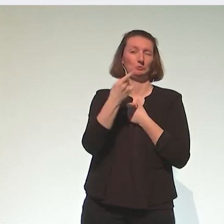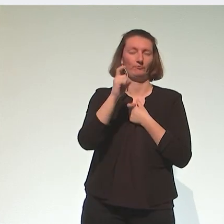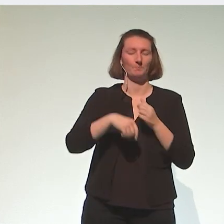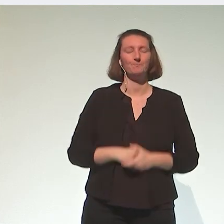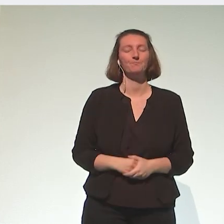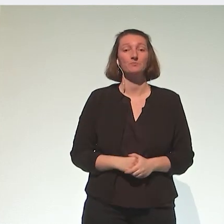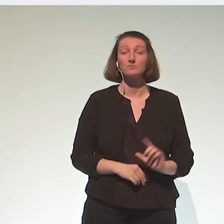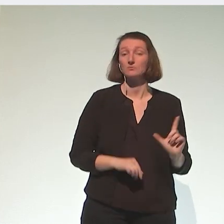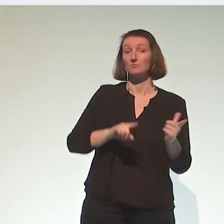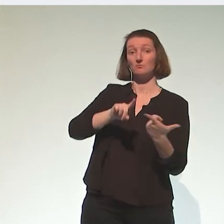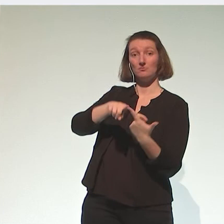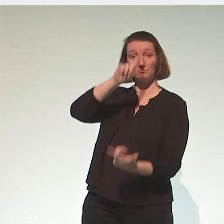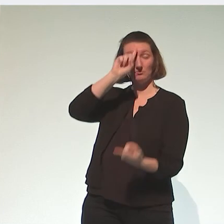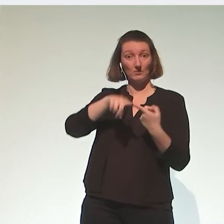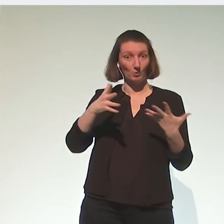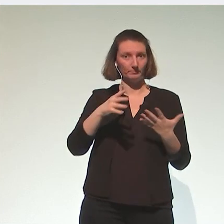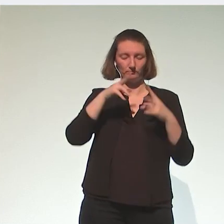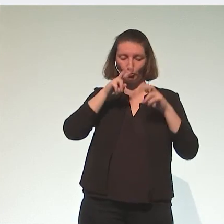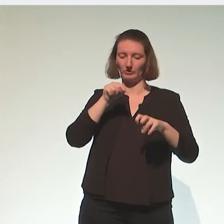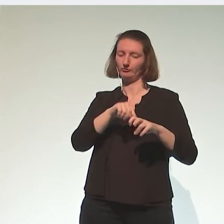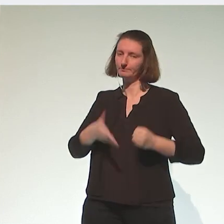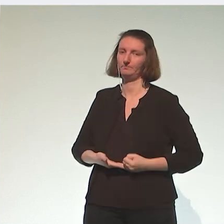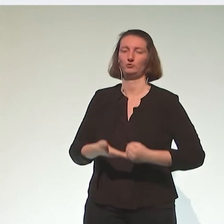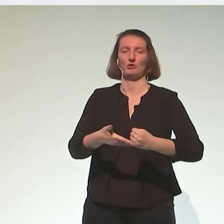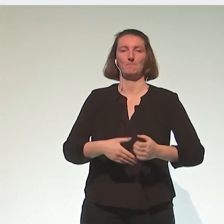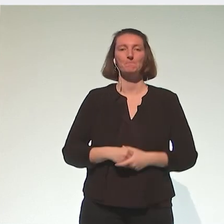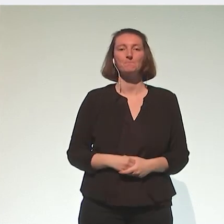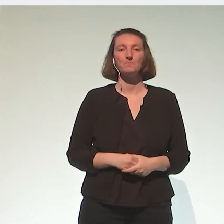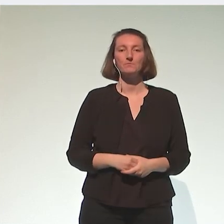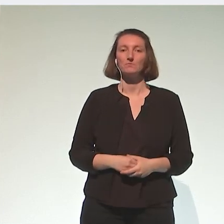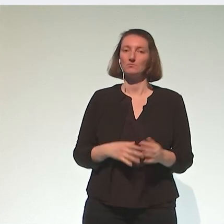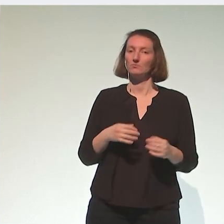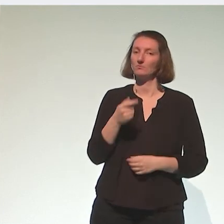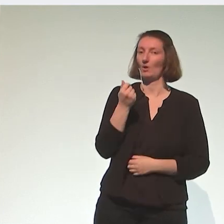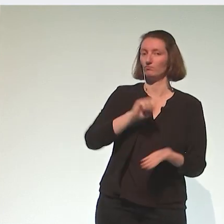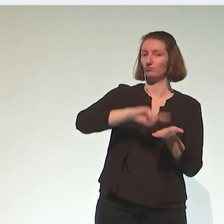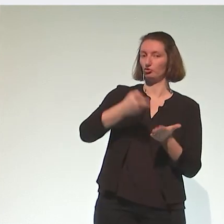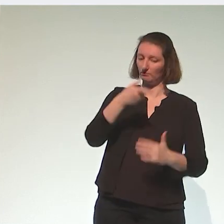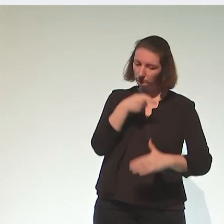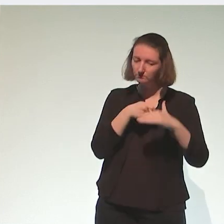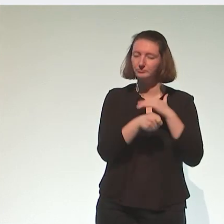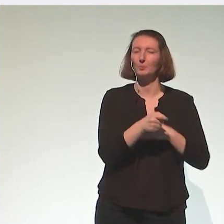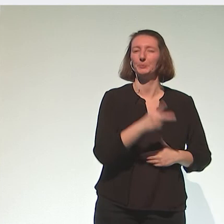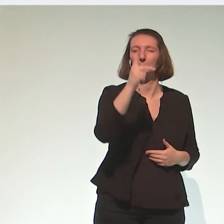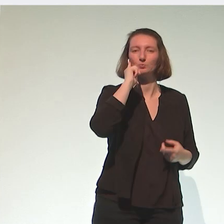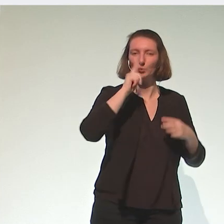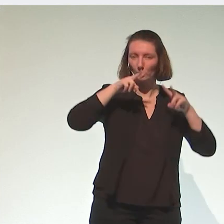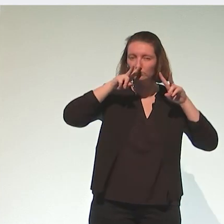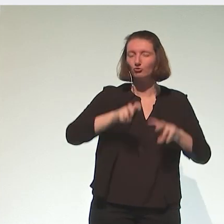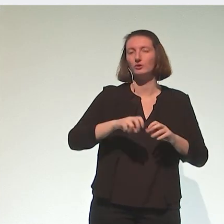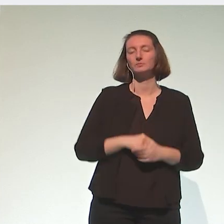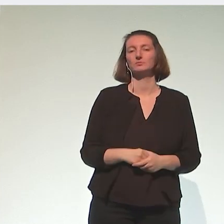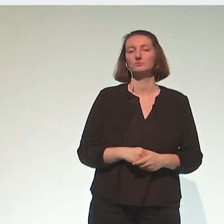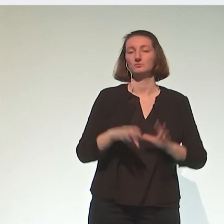generally participatory. Second front, research support. We have reinforced the financial